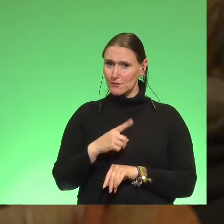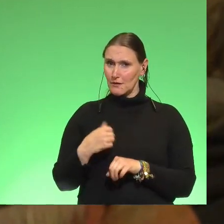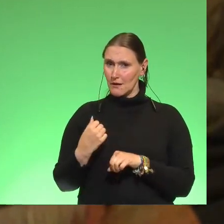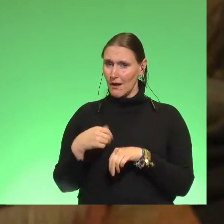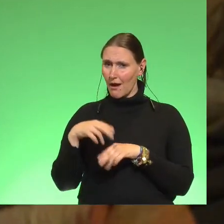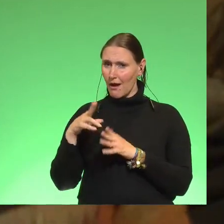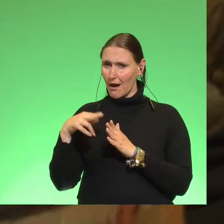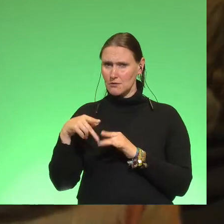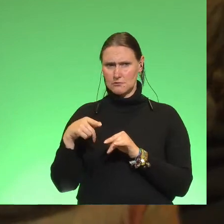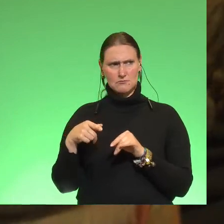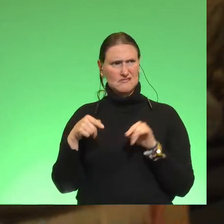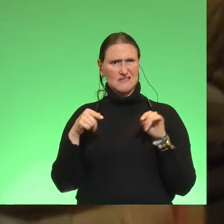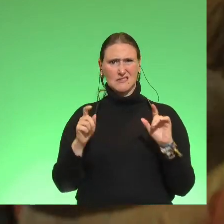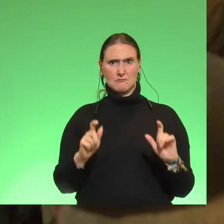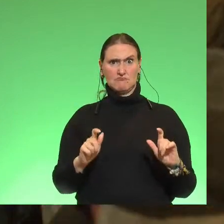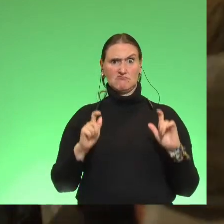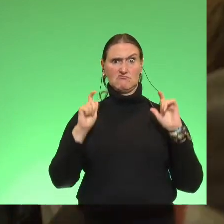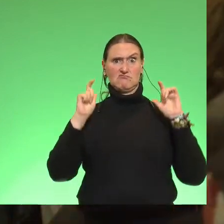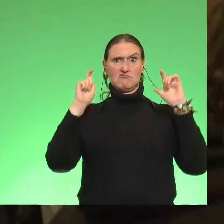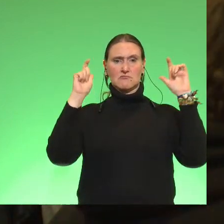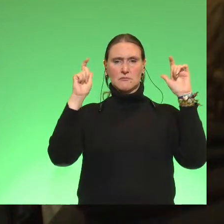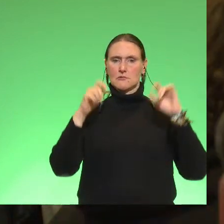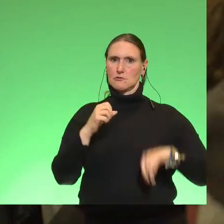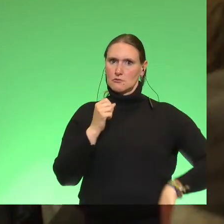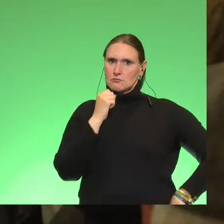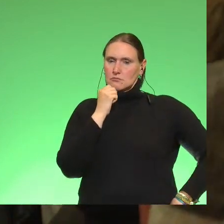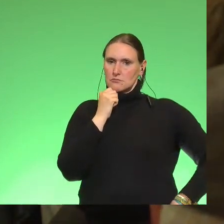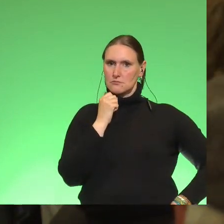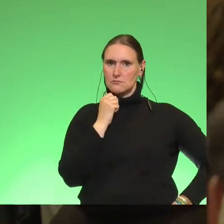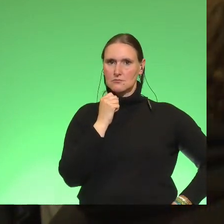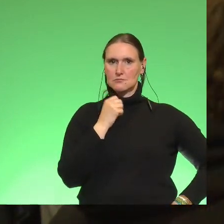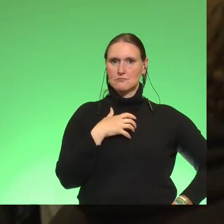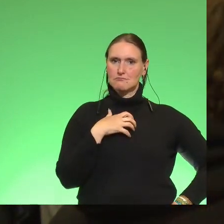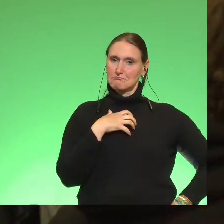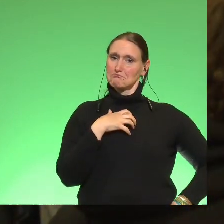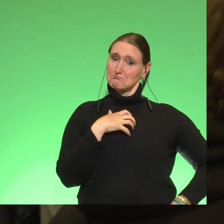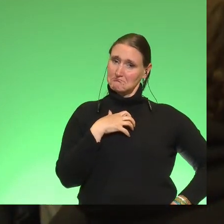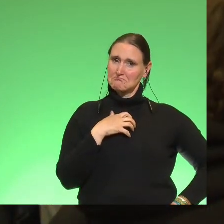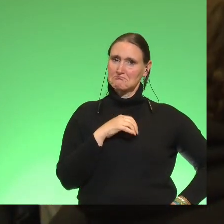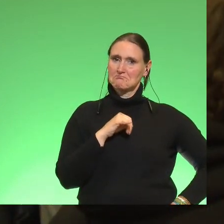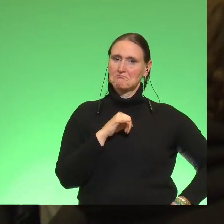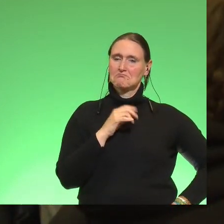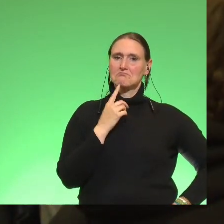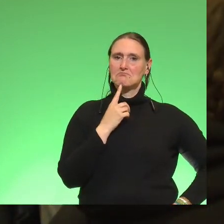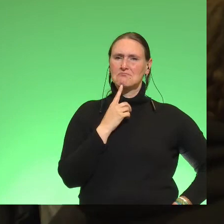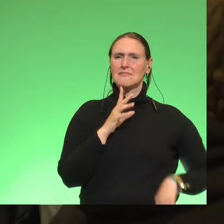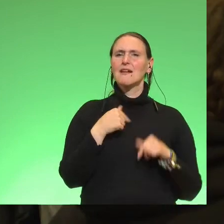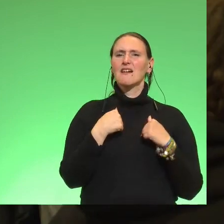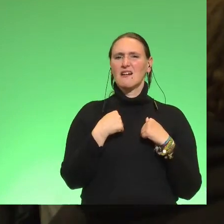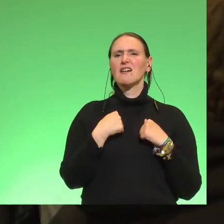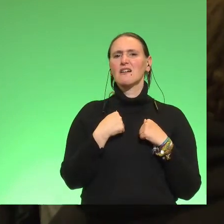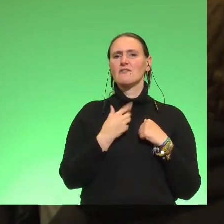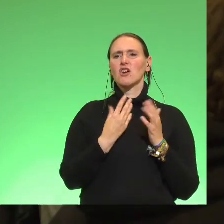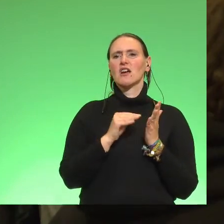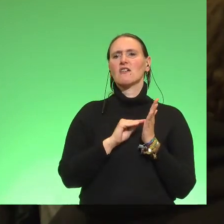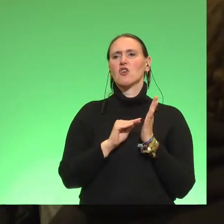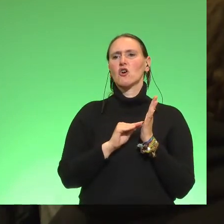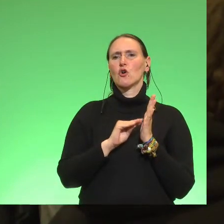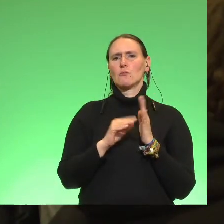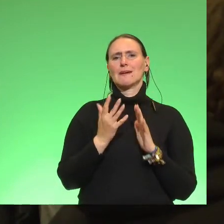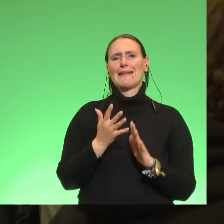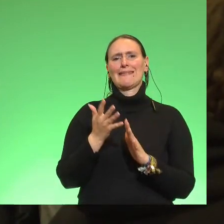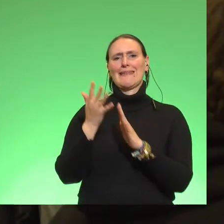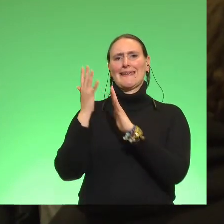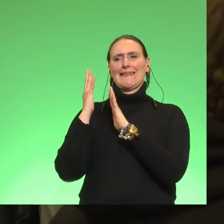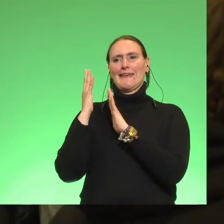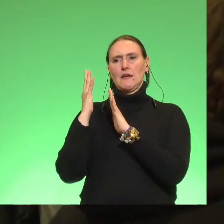overthought. But it's really I think it's more like just add. I mean, like, because we wrote that like maybe like 10 years ago in